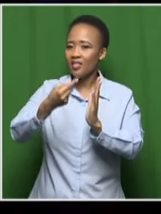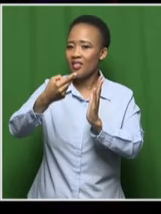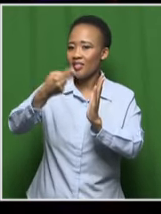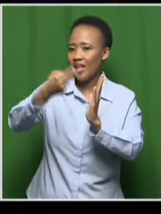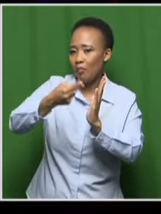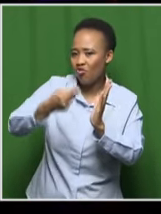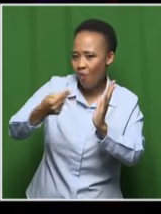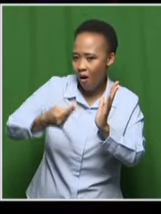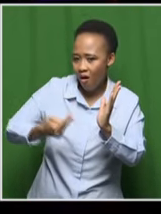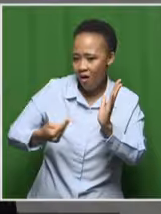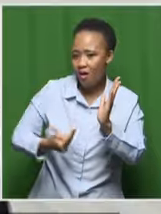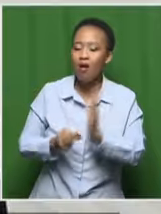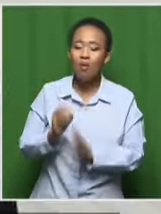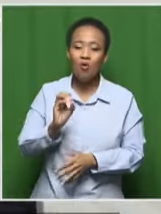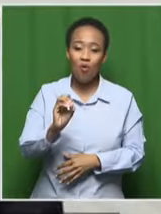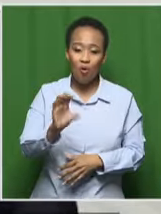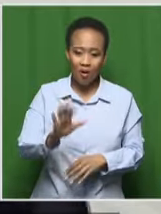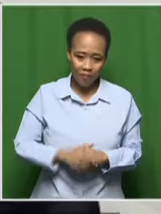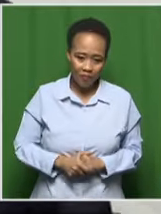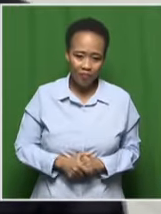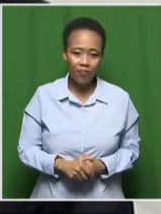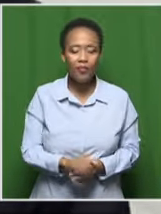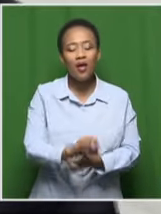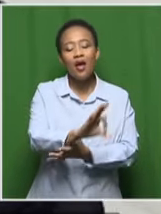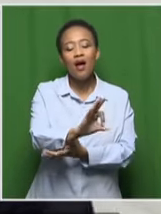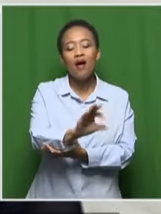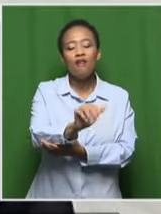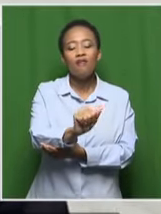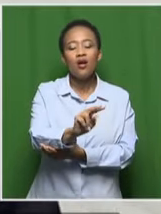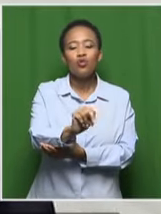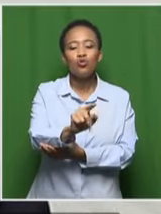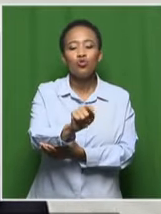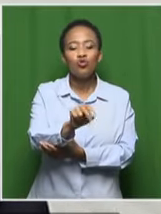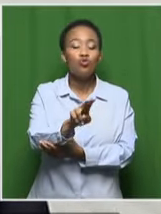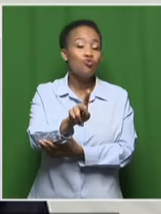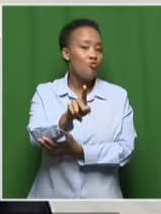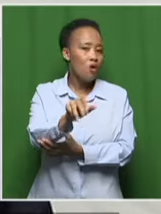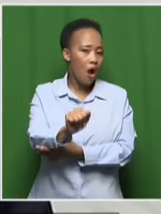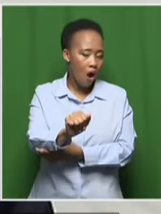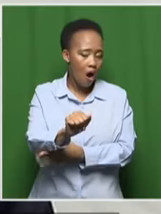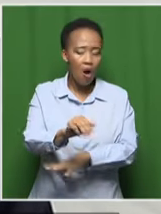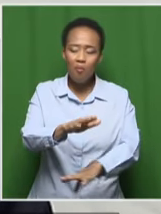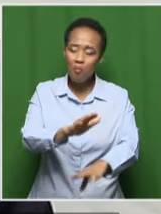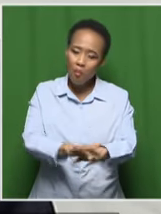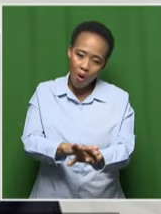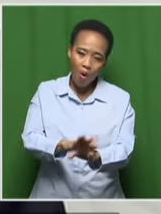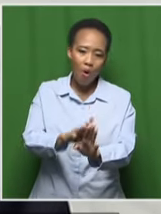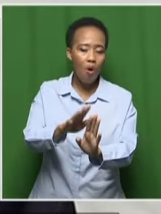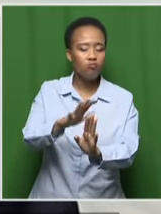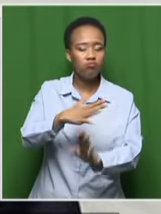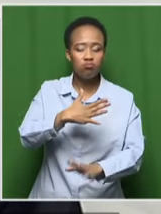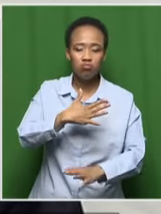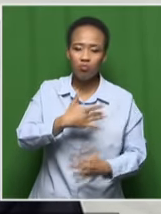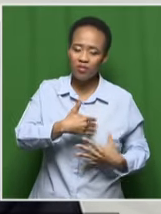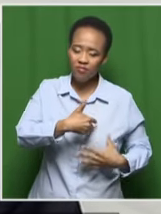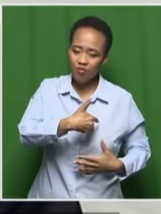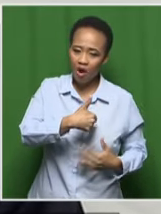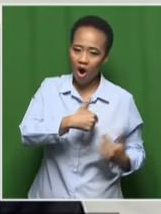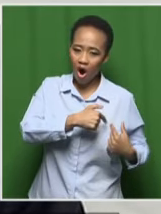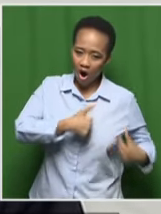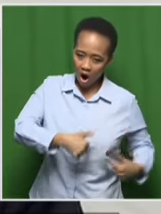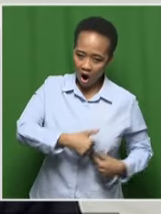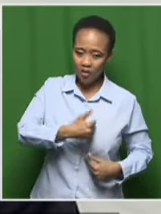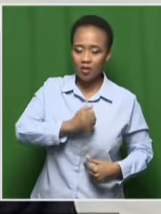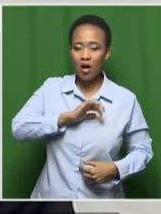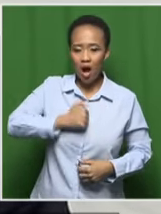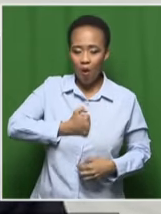Ntuli. The Van Toeka, you know, thing goes far much more deeper, you know, in our hearts. When we watch